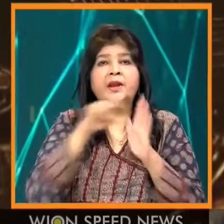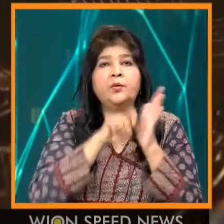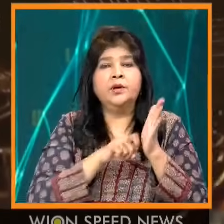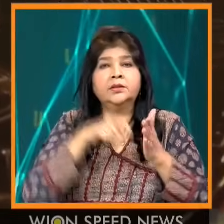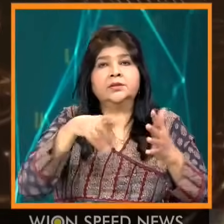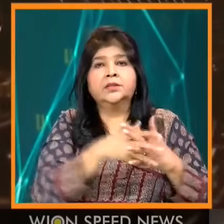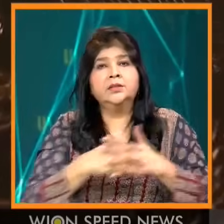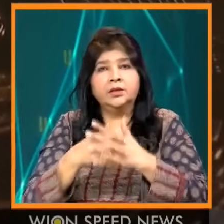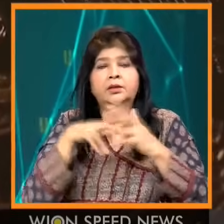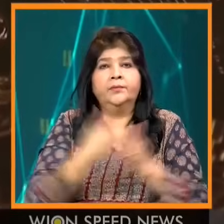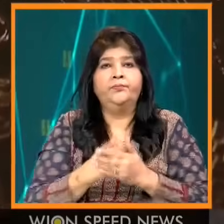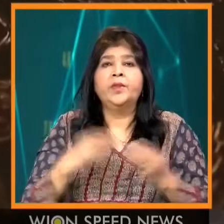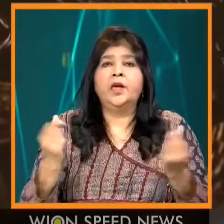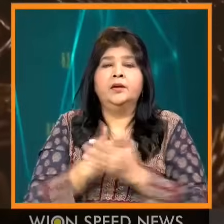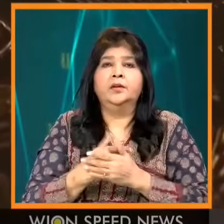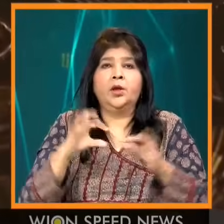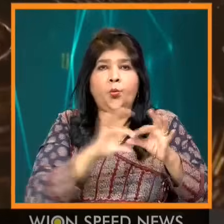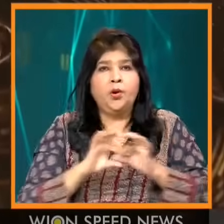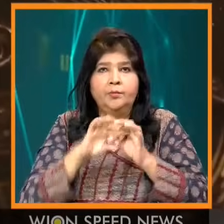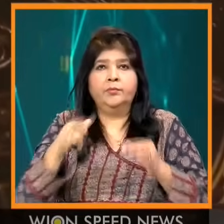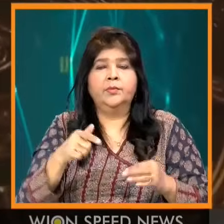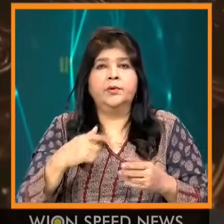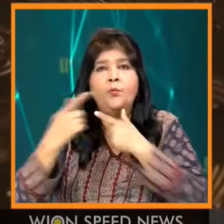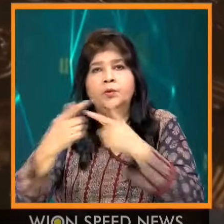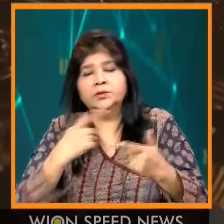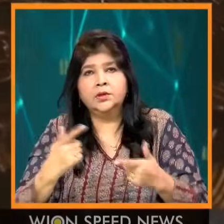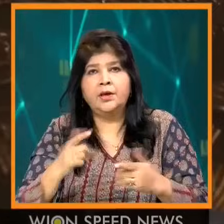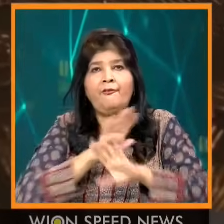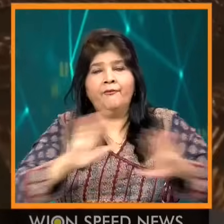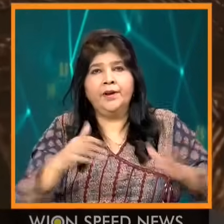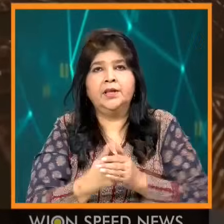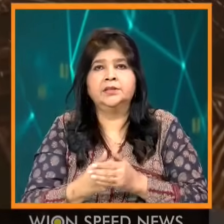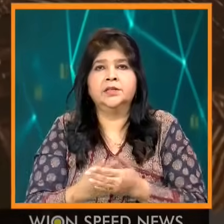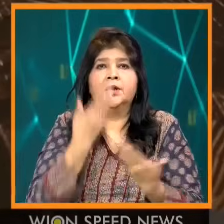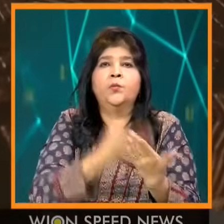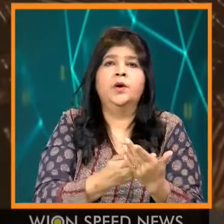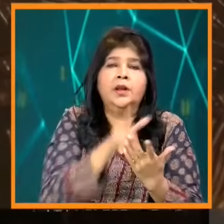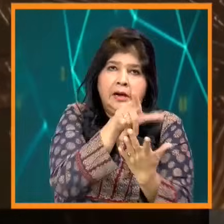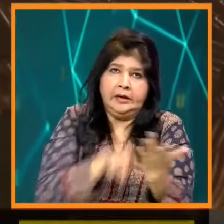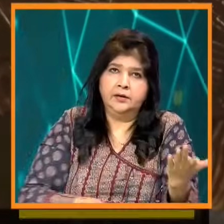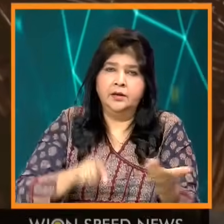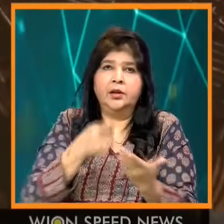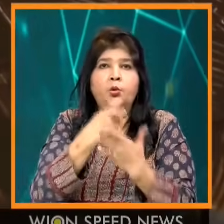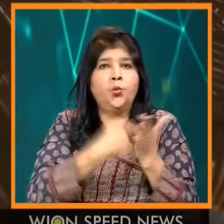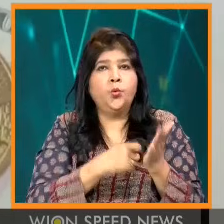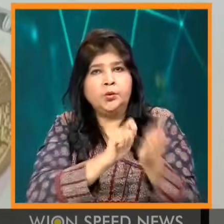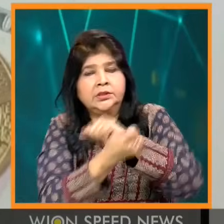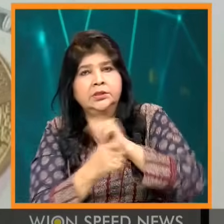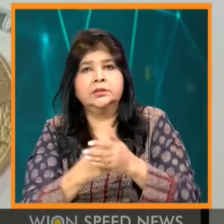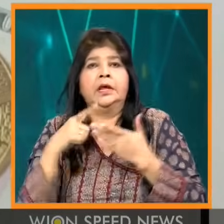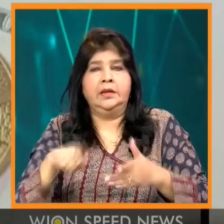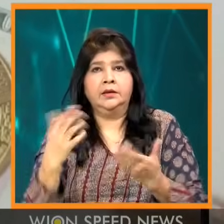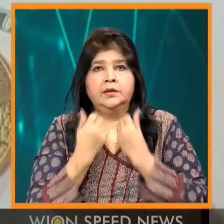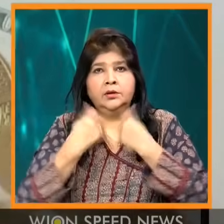Regulators in the U.S. are actively collaborating with exchanges to finalize filings detailing rule changes that are necessary